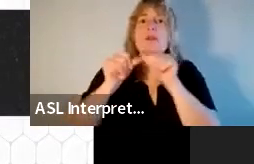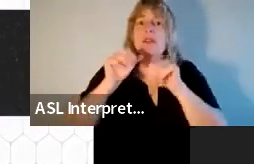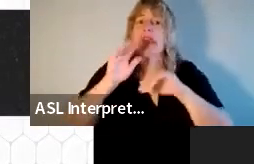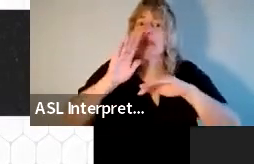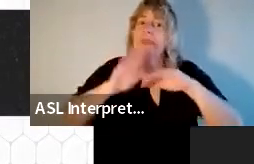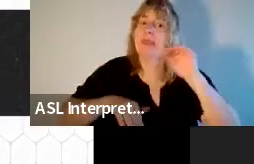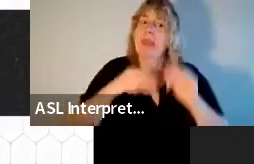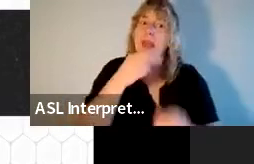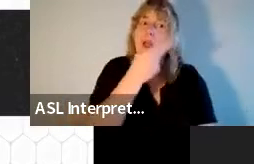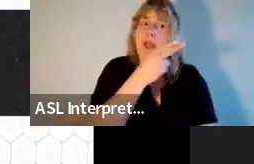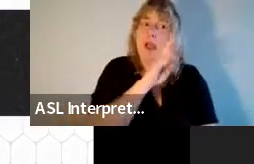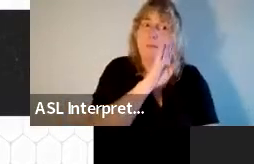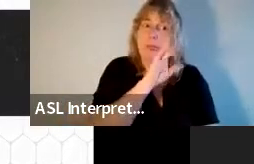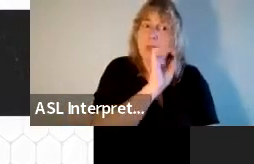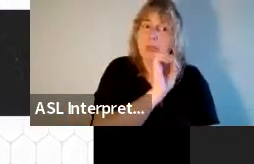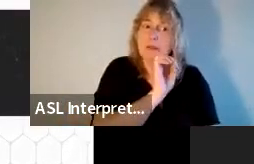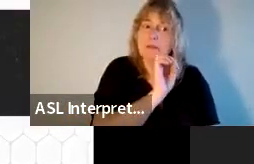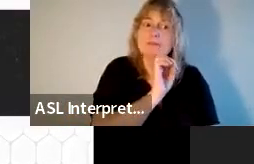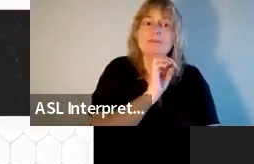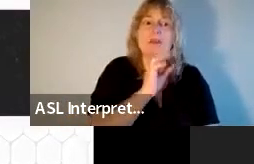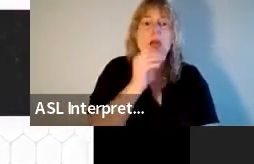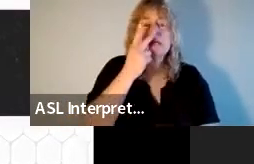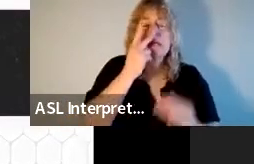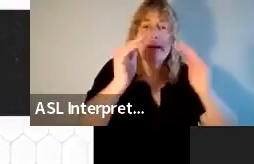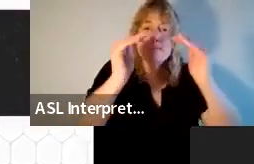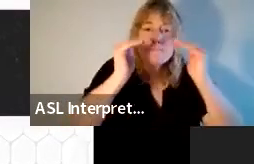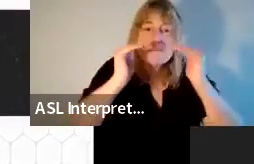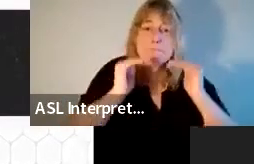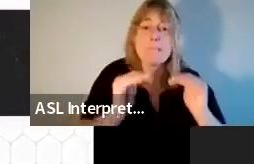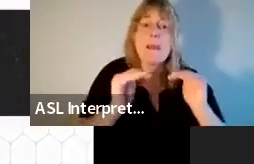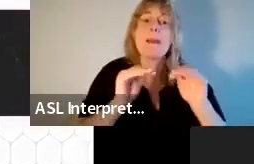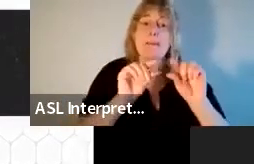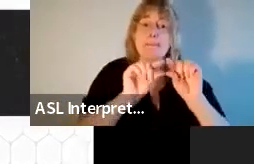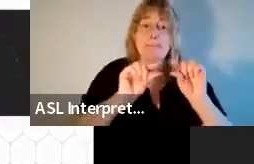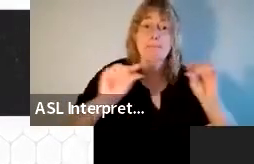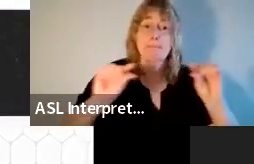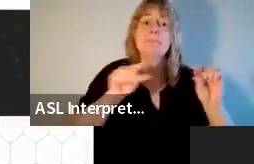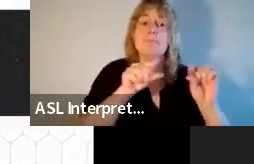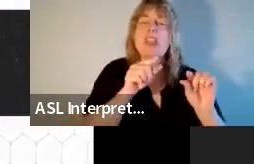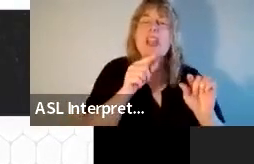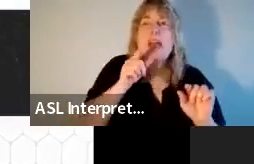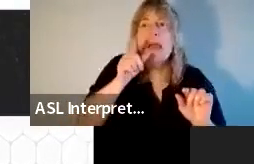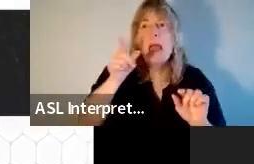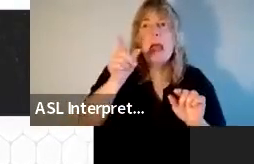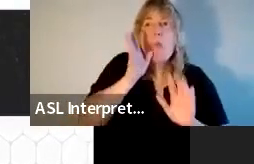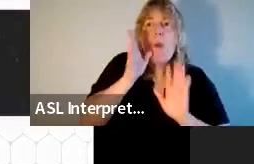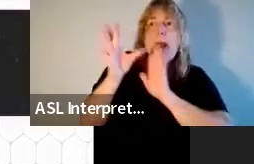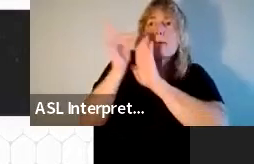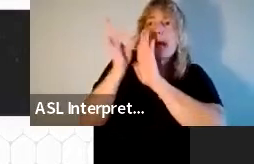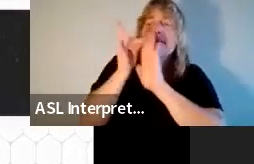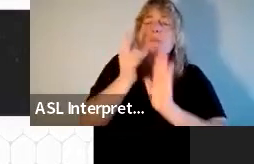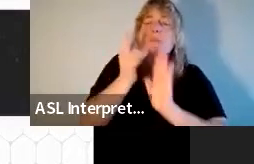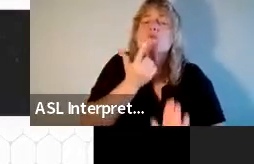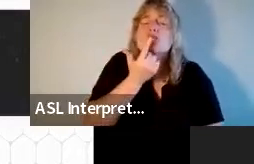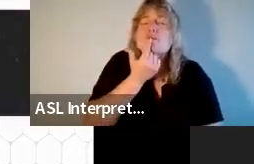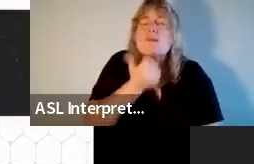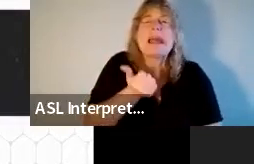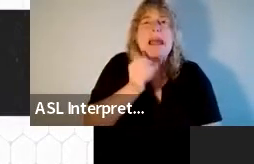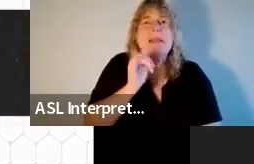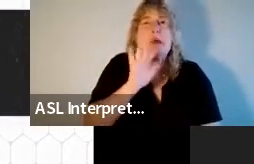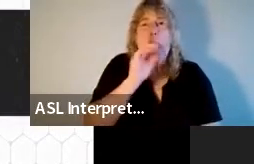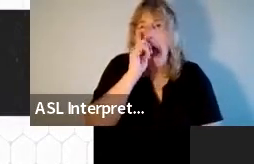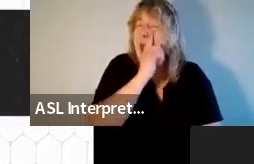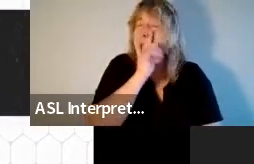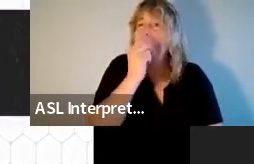back to the electromagnetic spectrum, the James Webb picks up at the reddest things your eye can see and goes many, many times